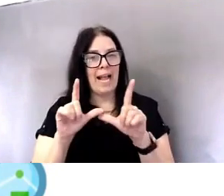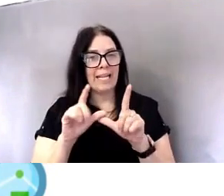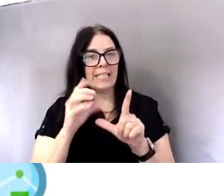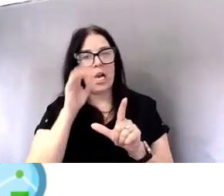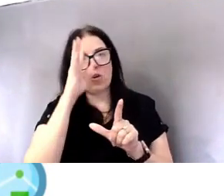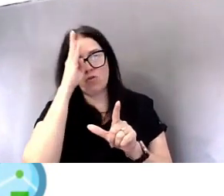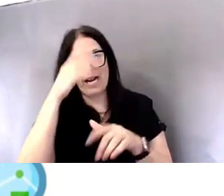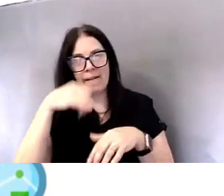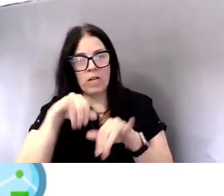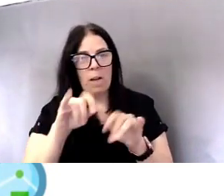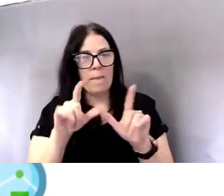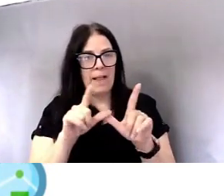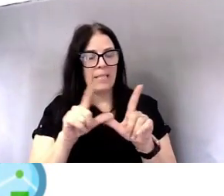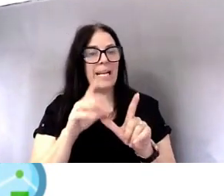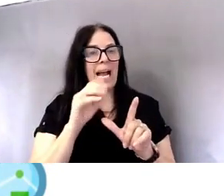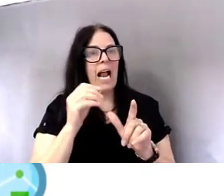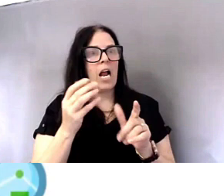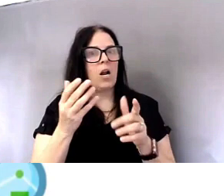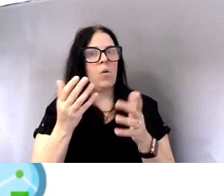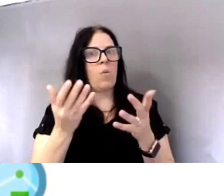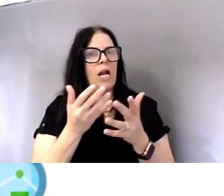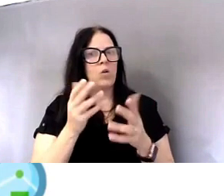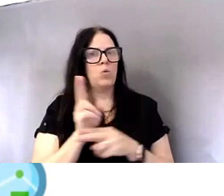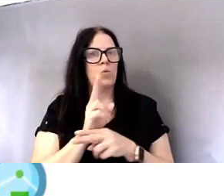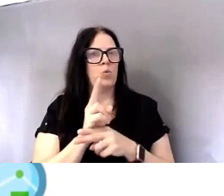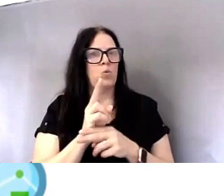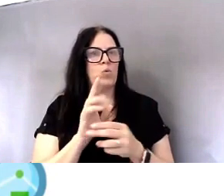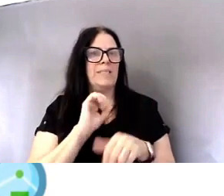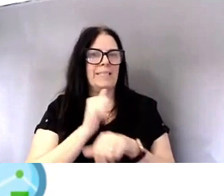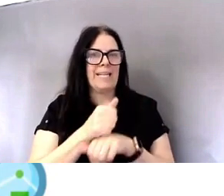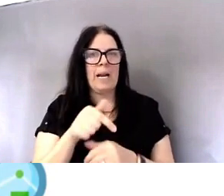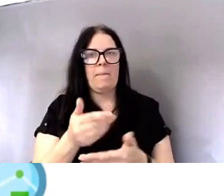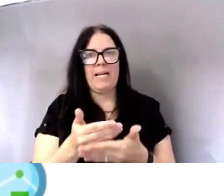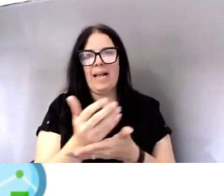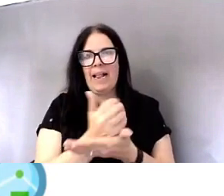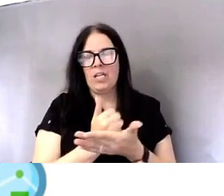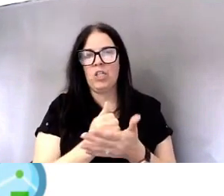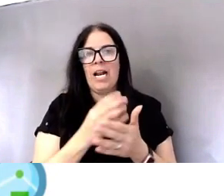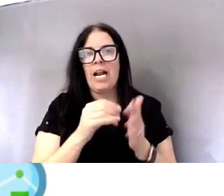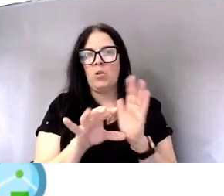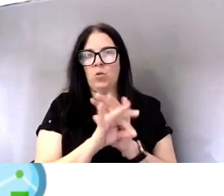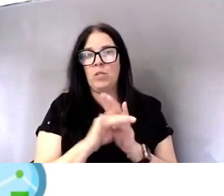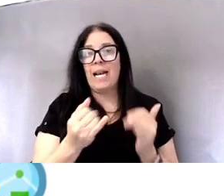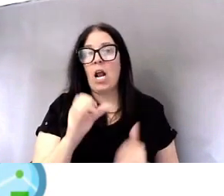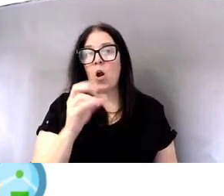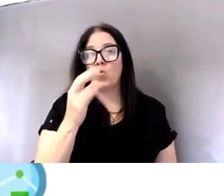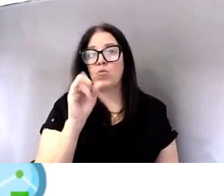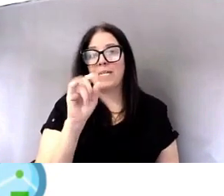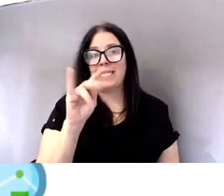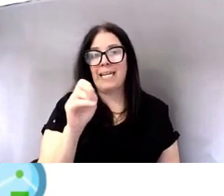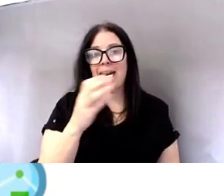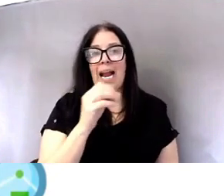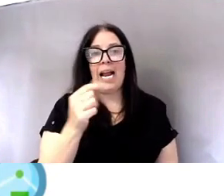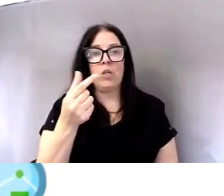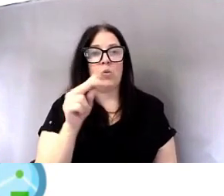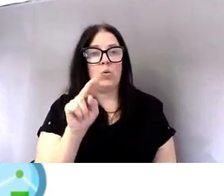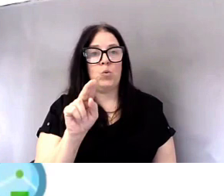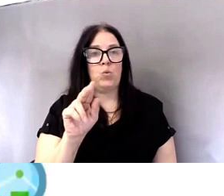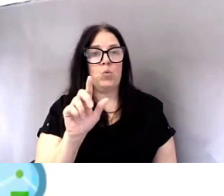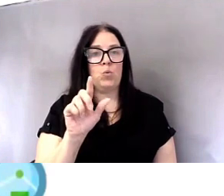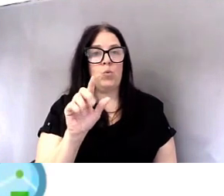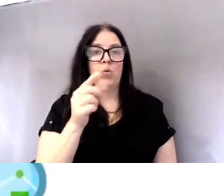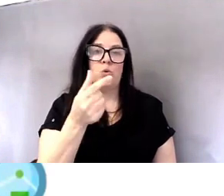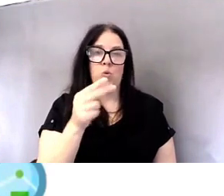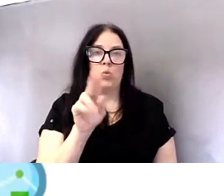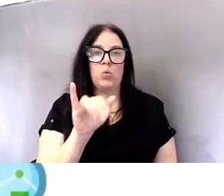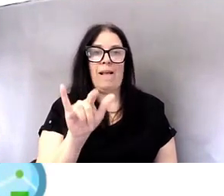was used to set up the collection and choose specific resources. Now, Christine and Guylaine have some exciting time for you as